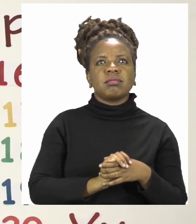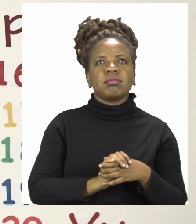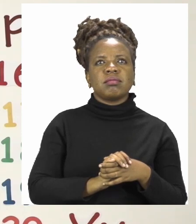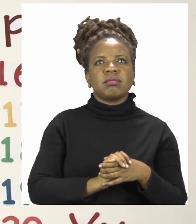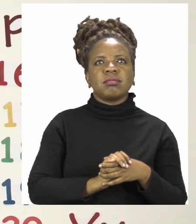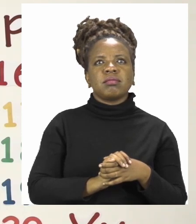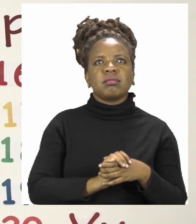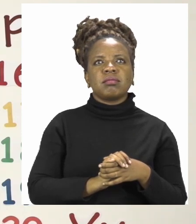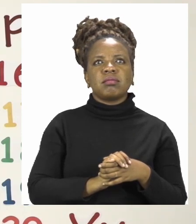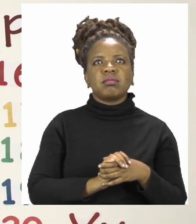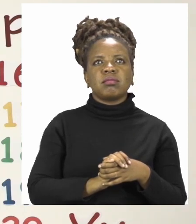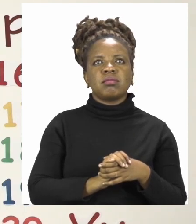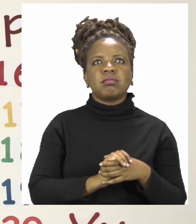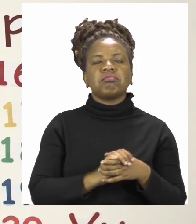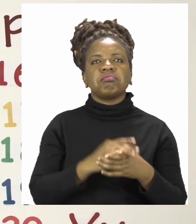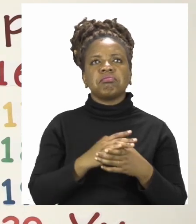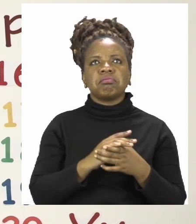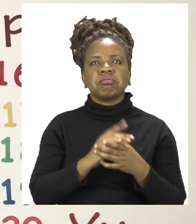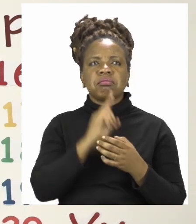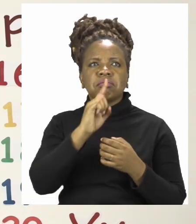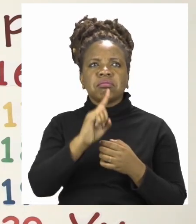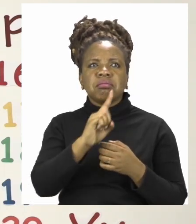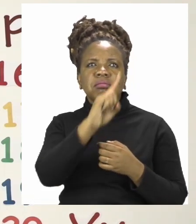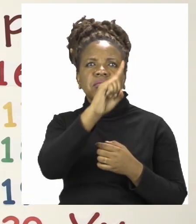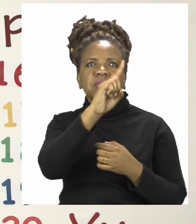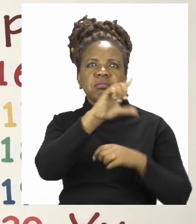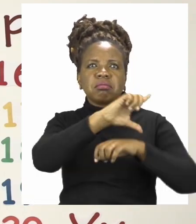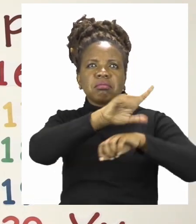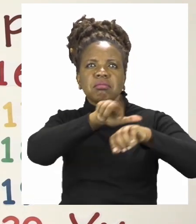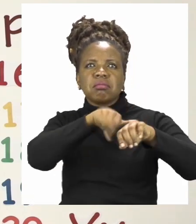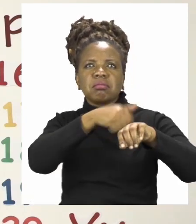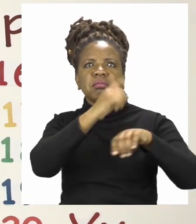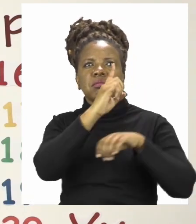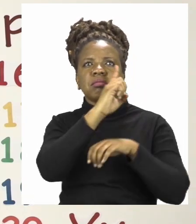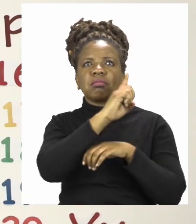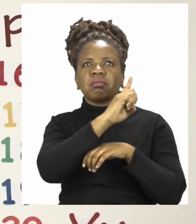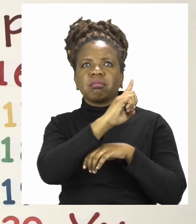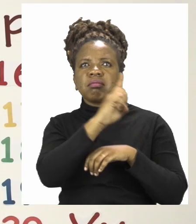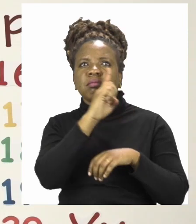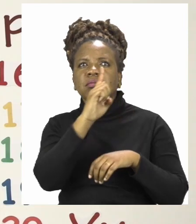11, what will our time be?